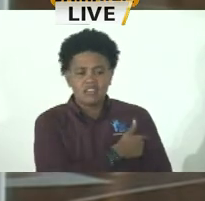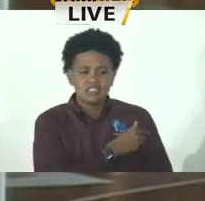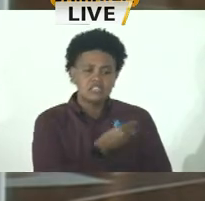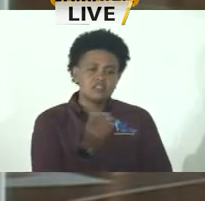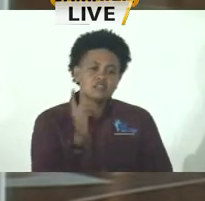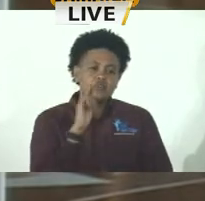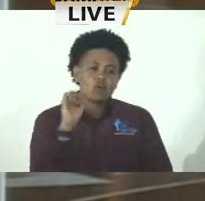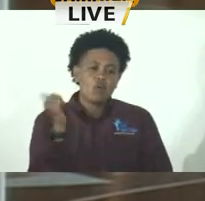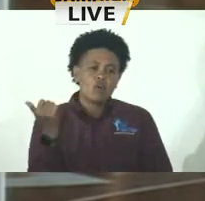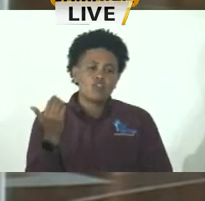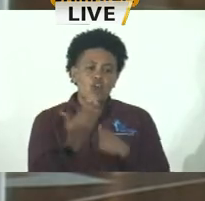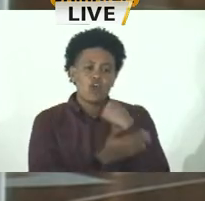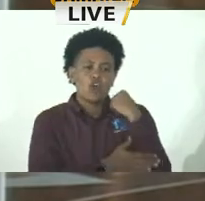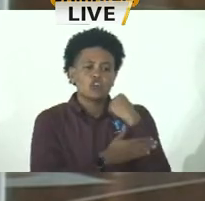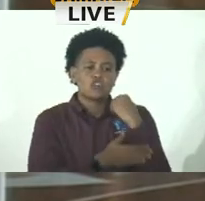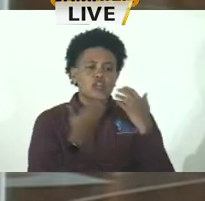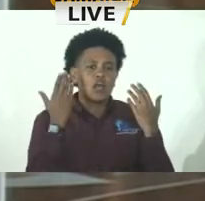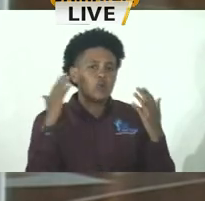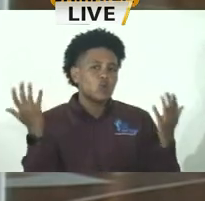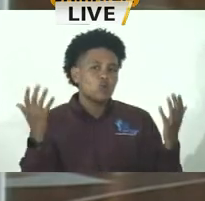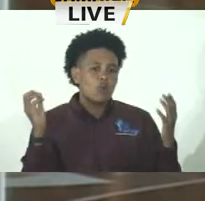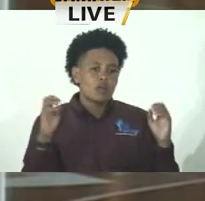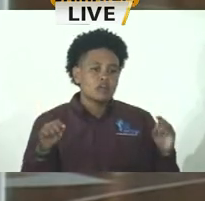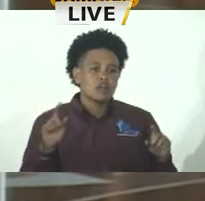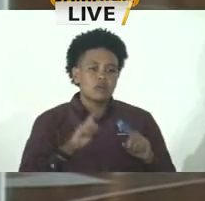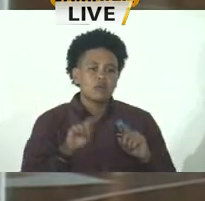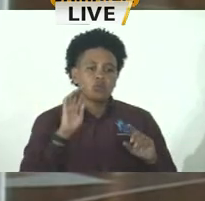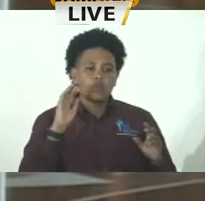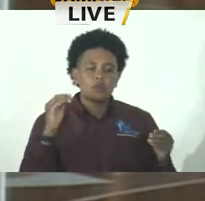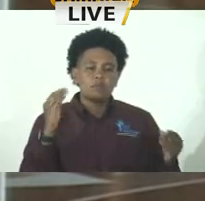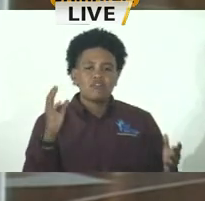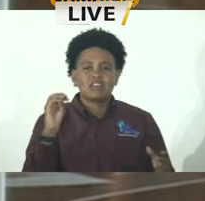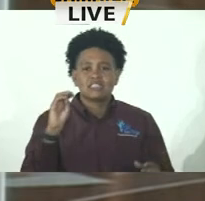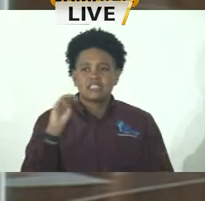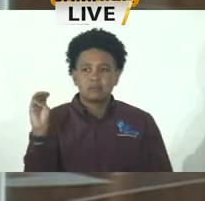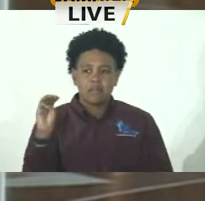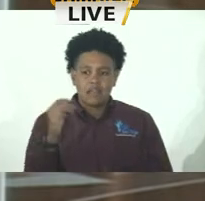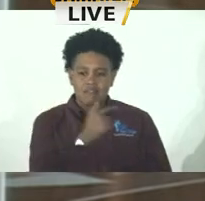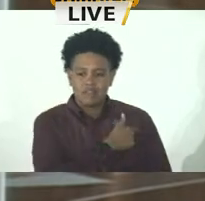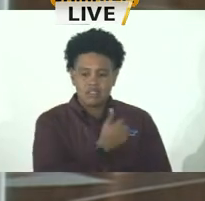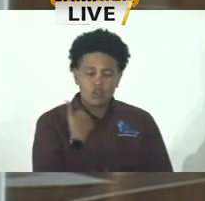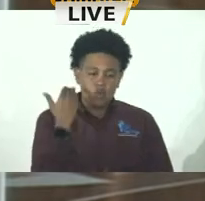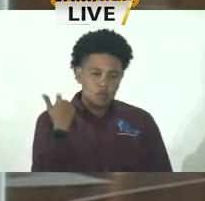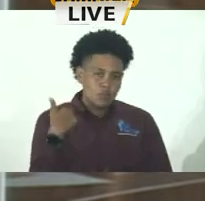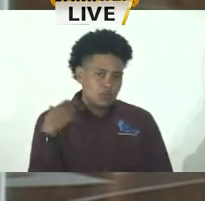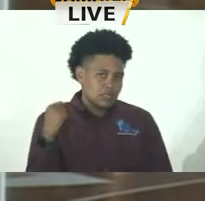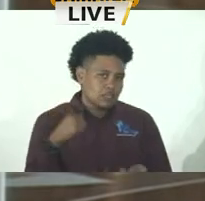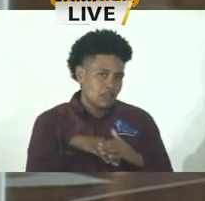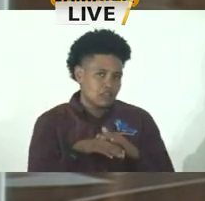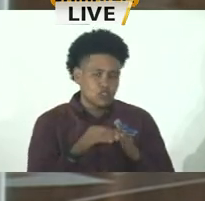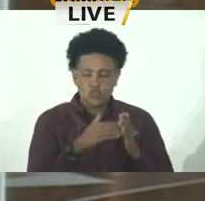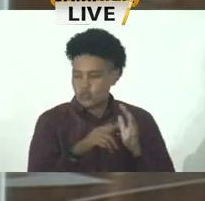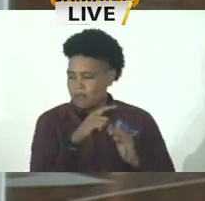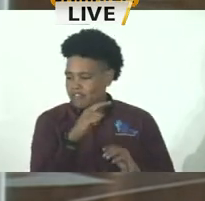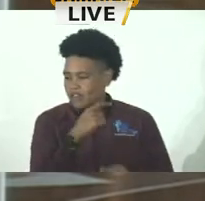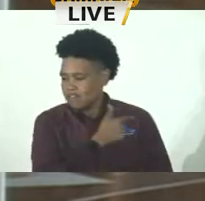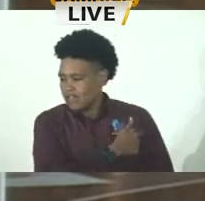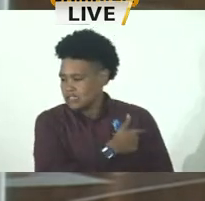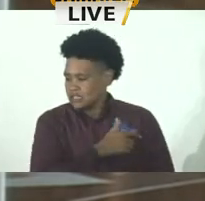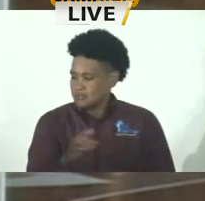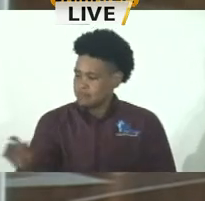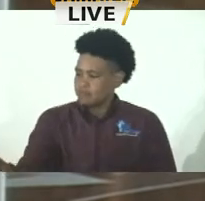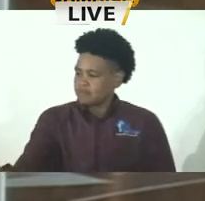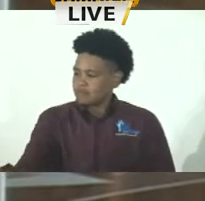countries i don't know what terms but at least they're willing to provide those and we hope that that will be the